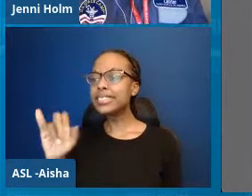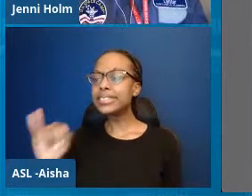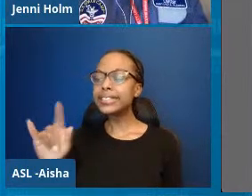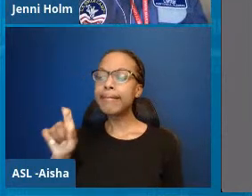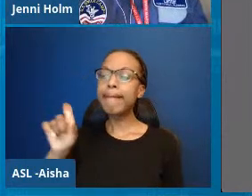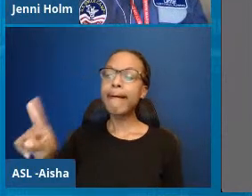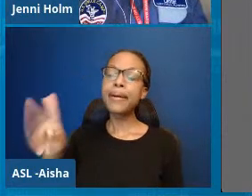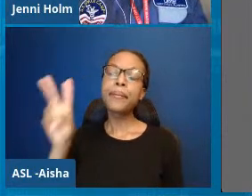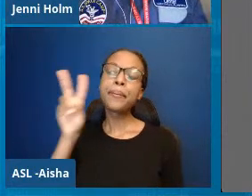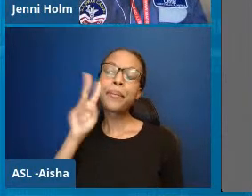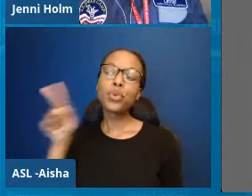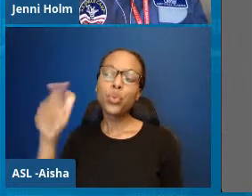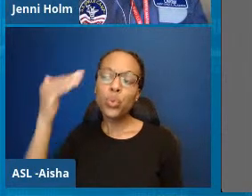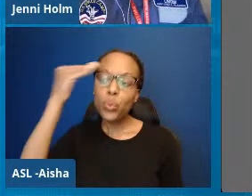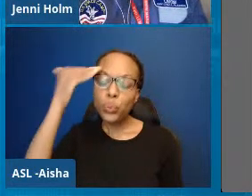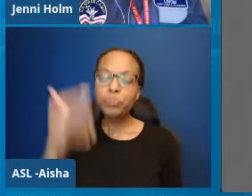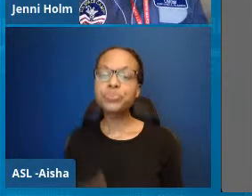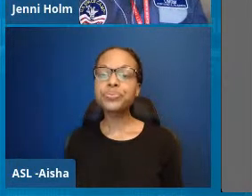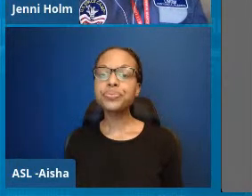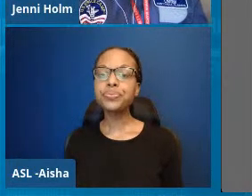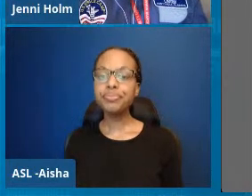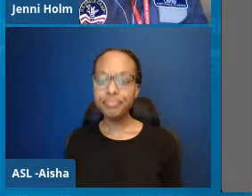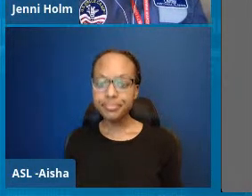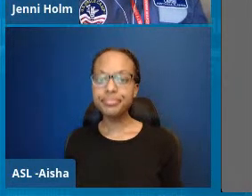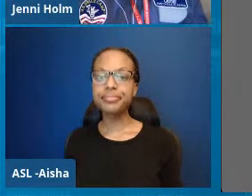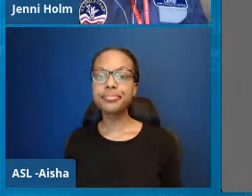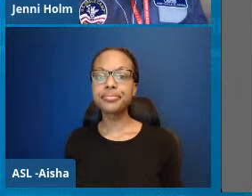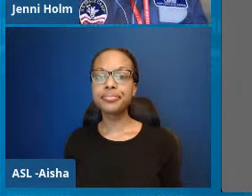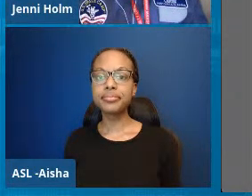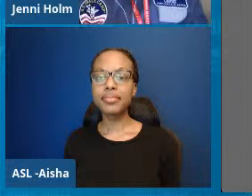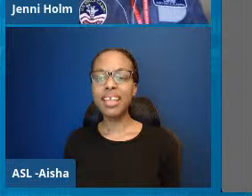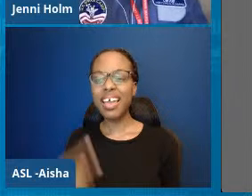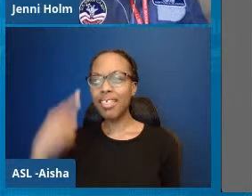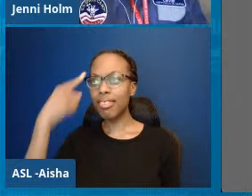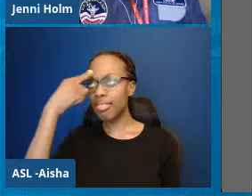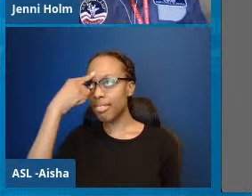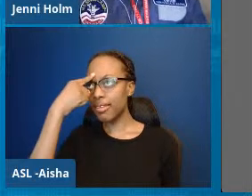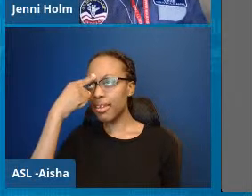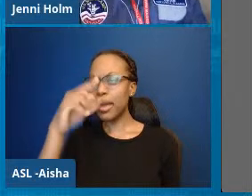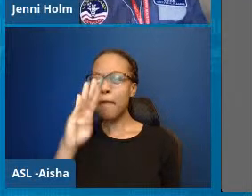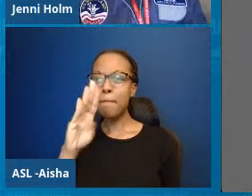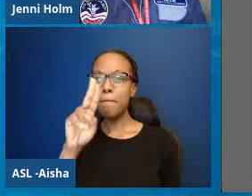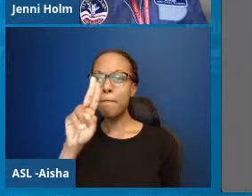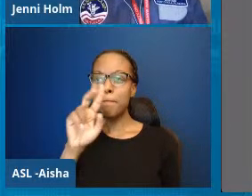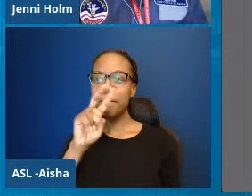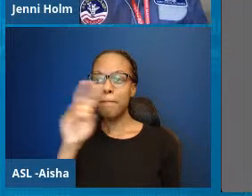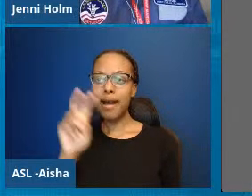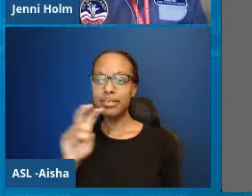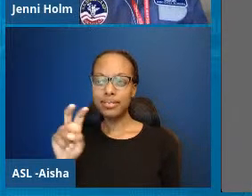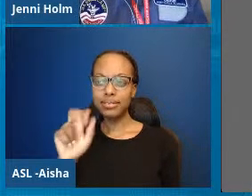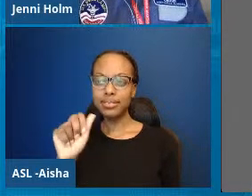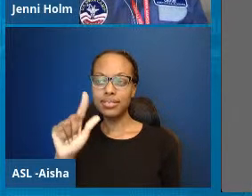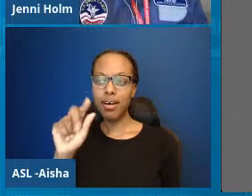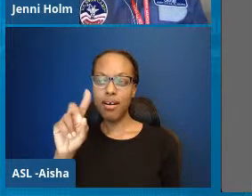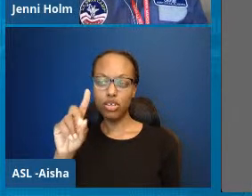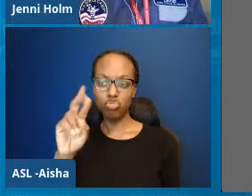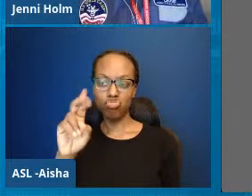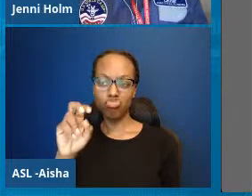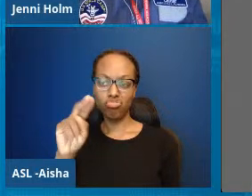know anything about this. I can't remember. I think it was maybe Buzz Aldrin or something when they were about to take off from the moon